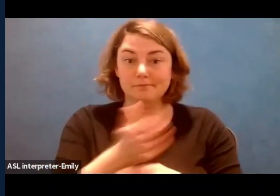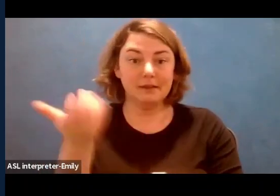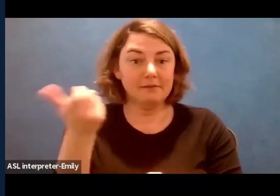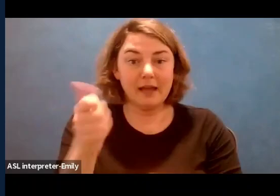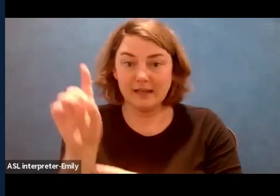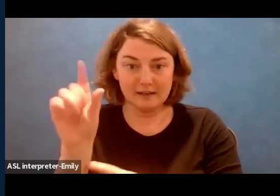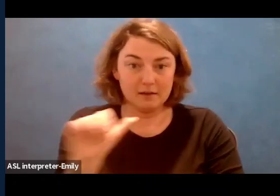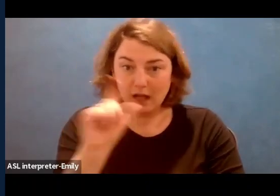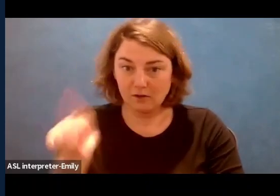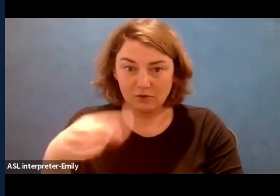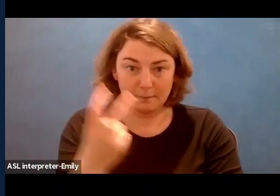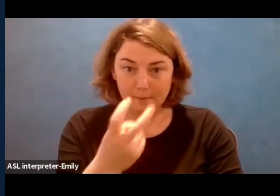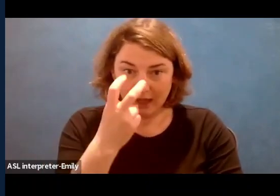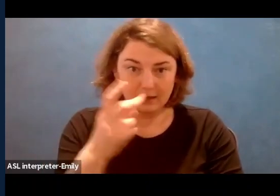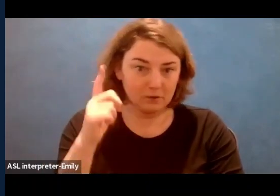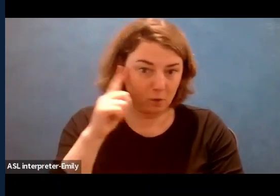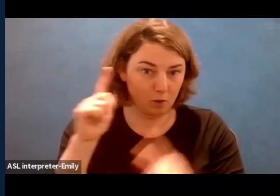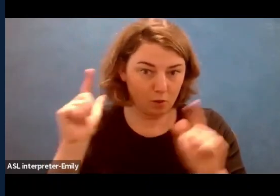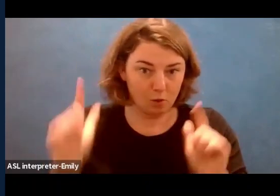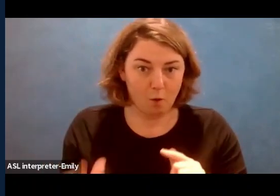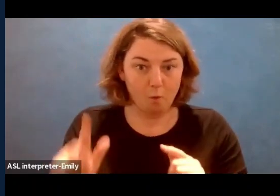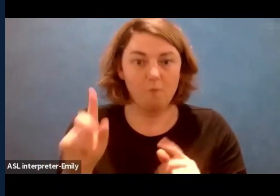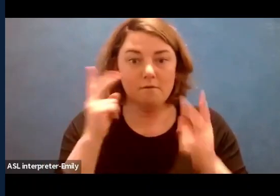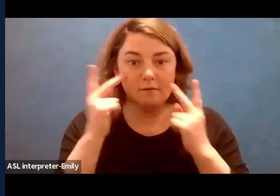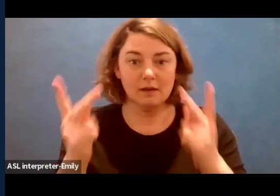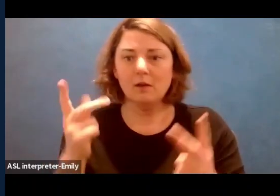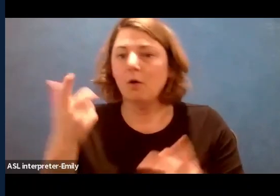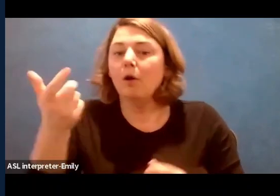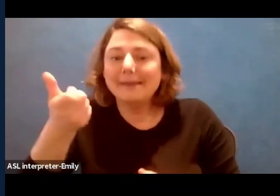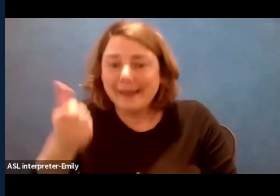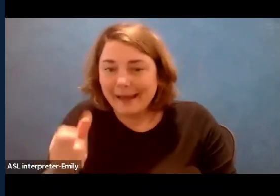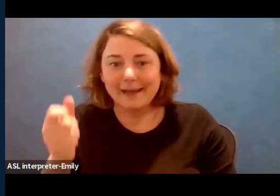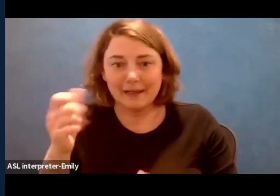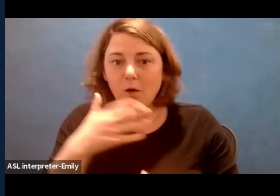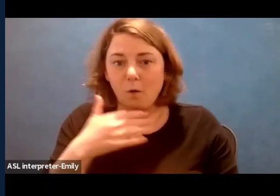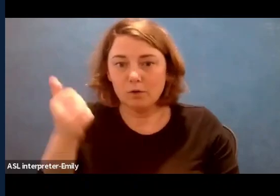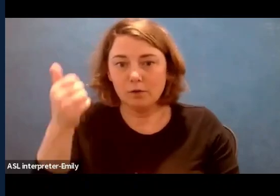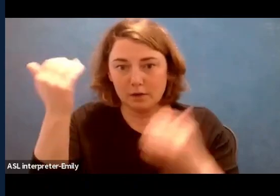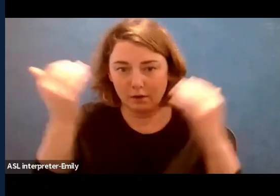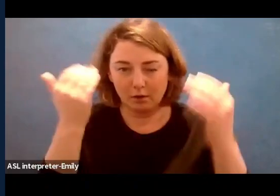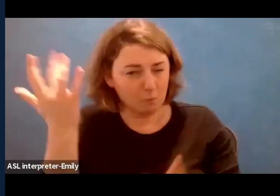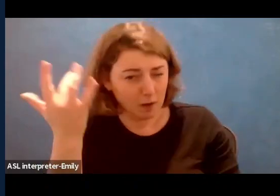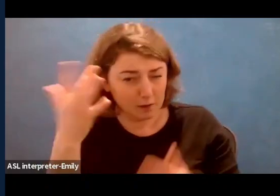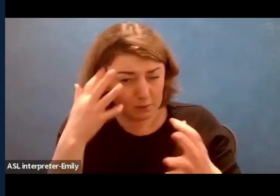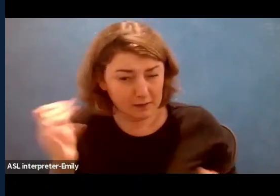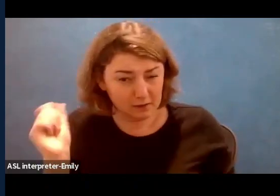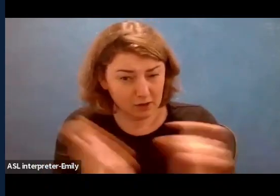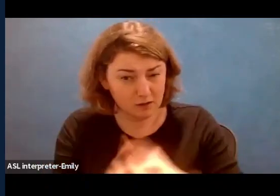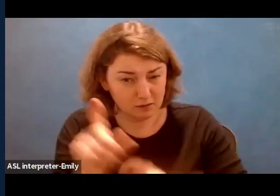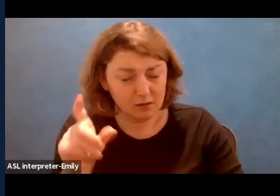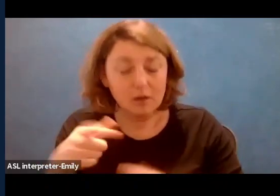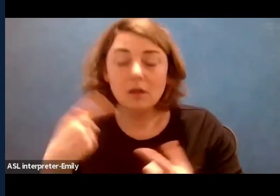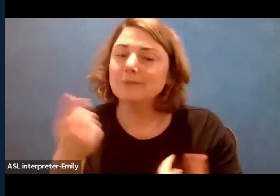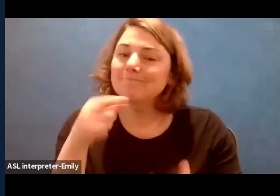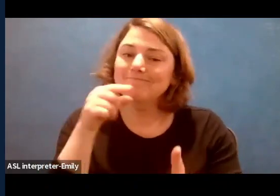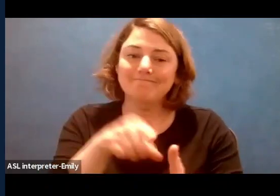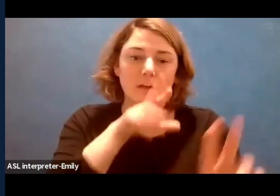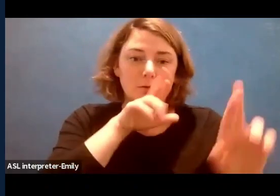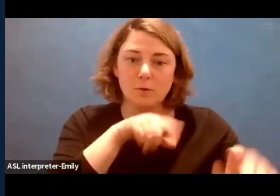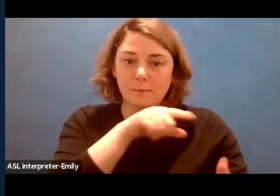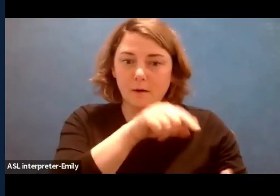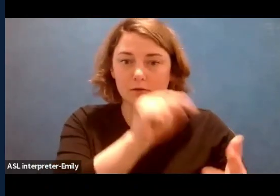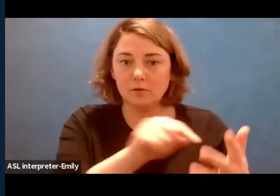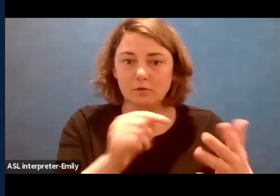disability area, not just blindness or low vision, and also any older adult. So why did we do this? Really in response